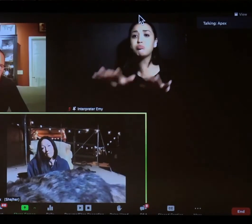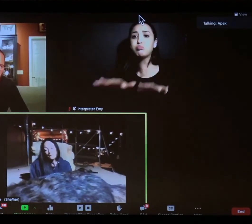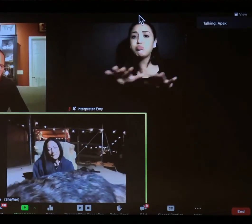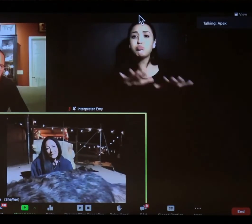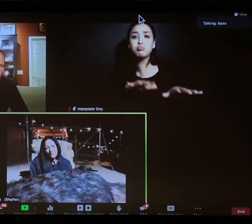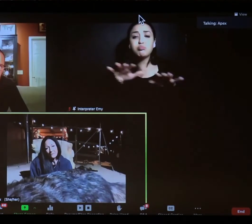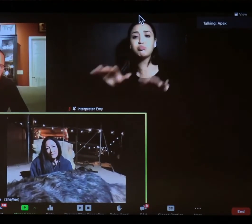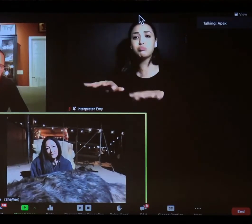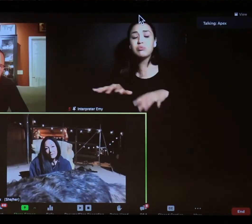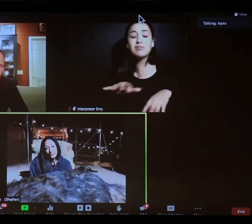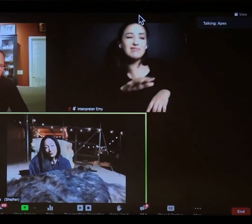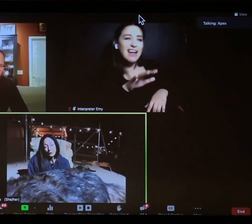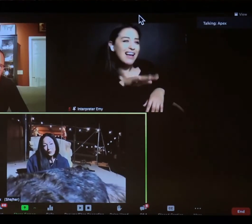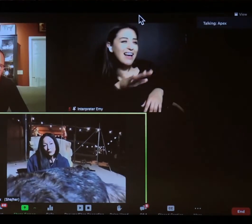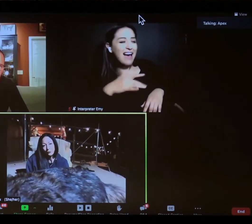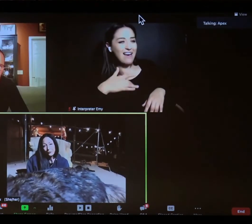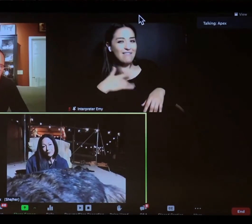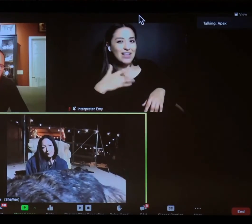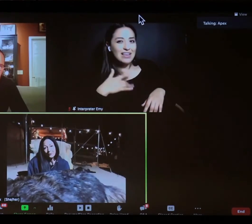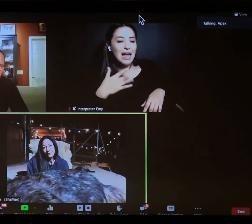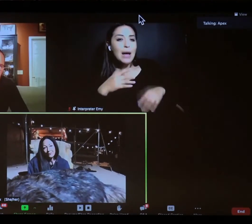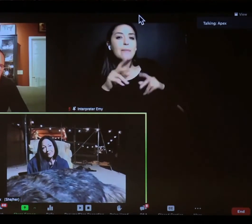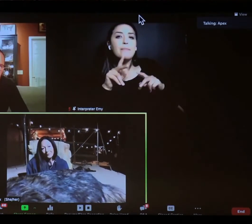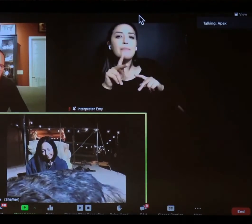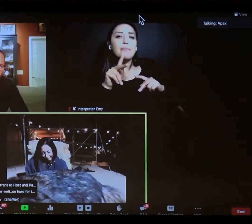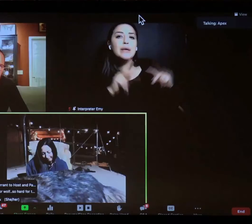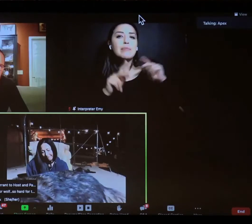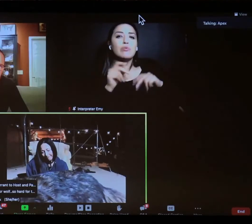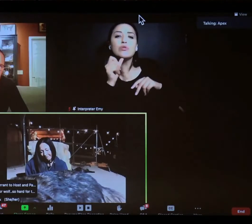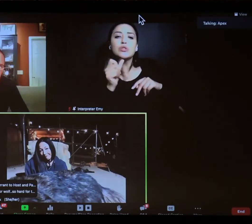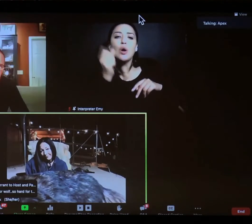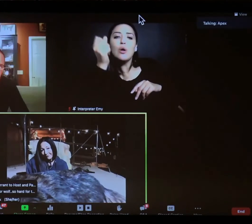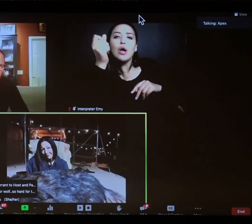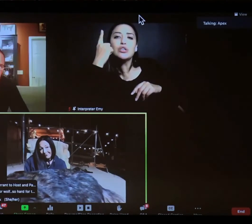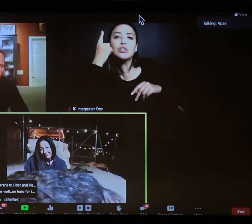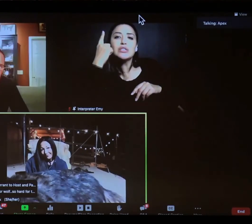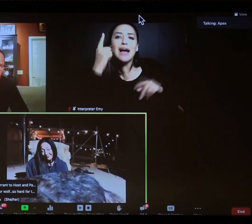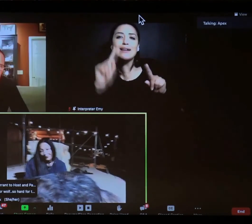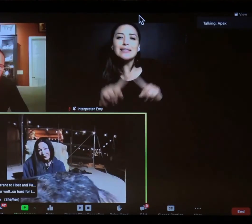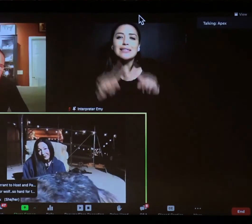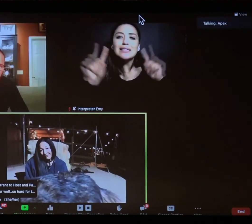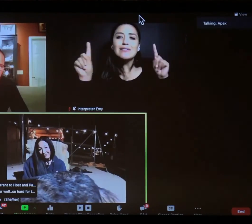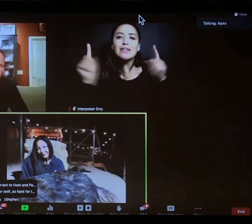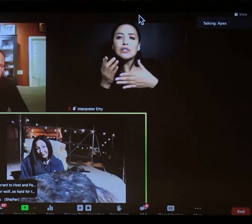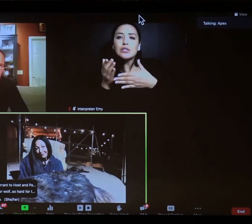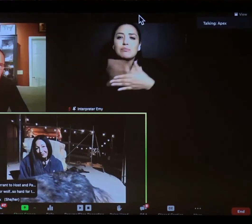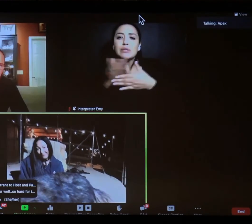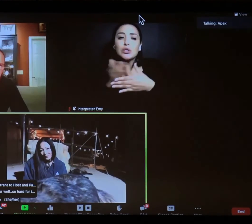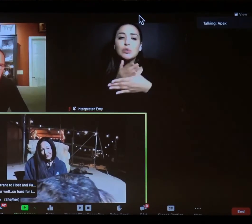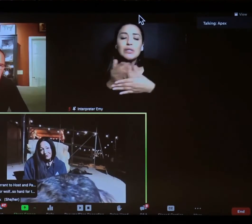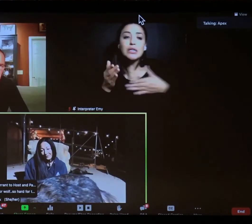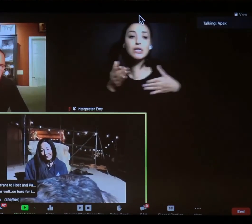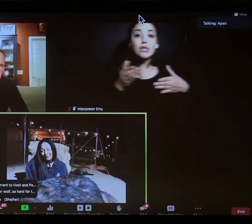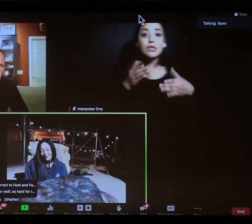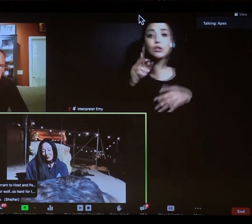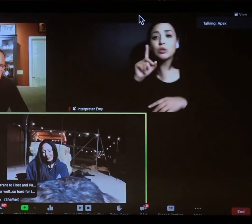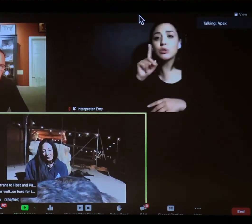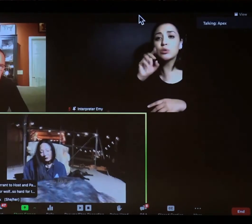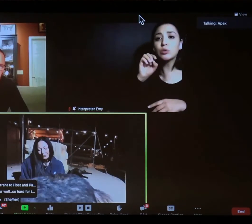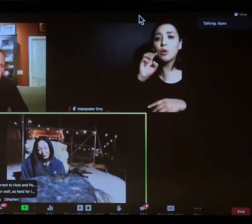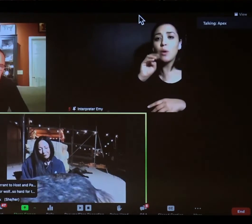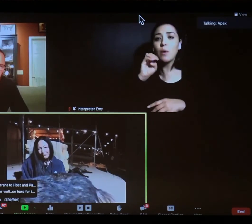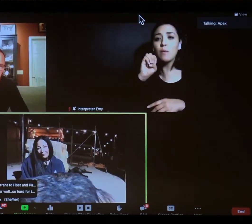difference between domestication versus socialization. And you guys have socialized your pack so well that it seems like